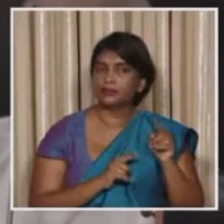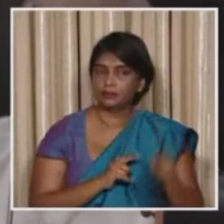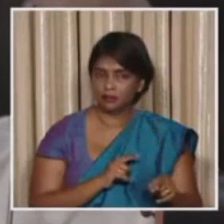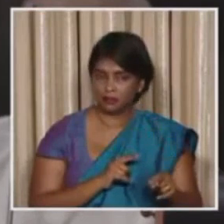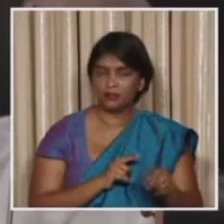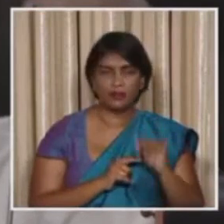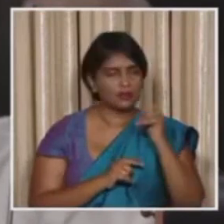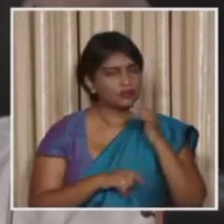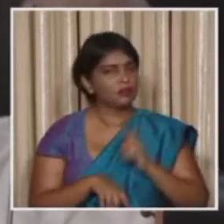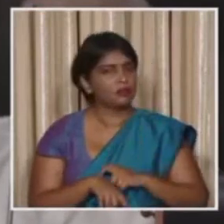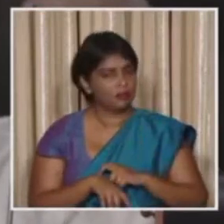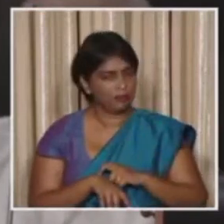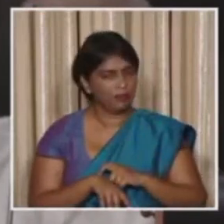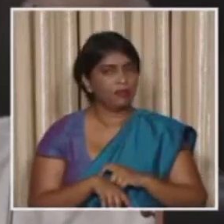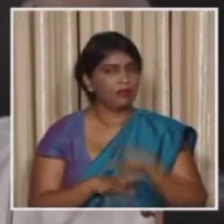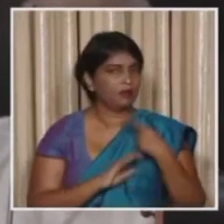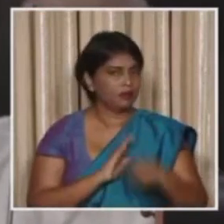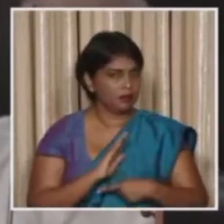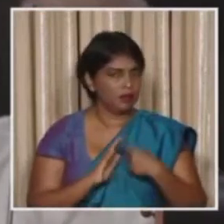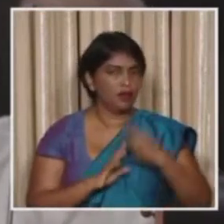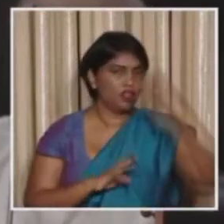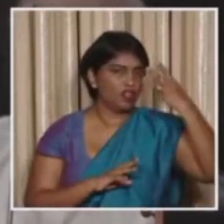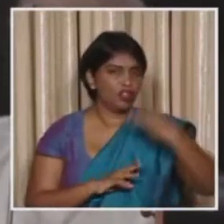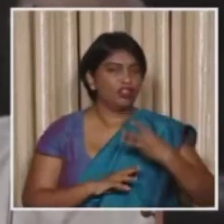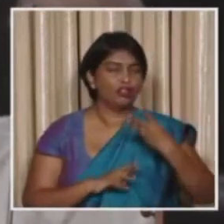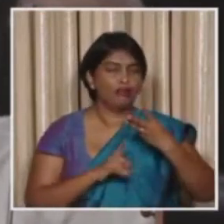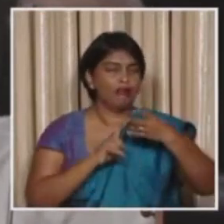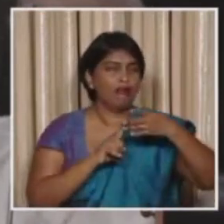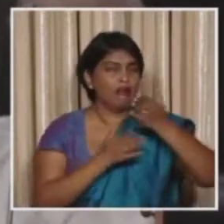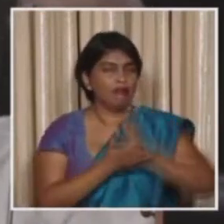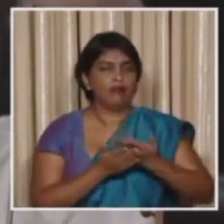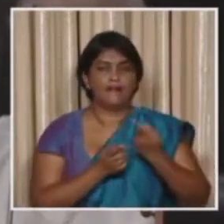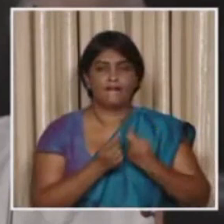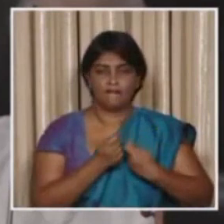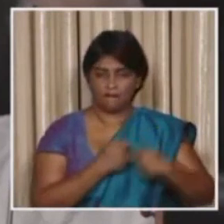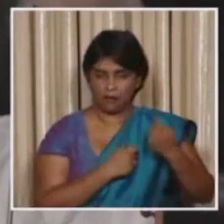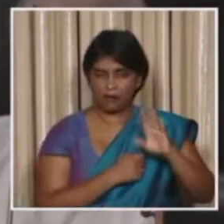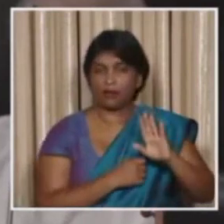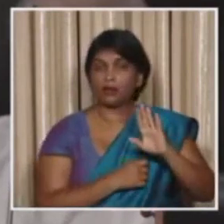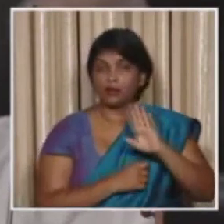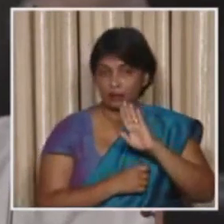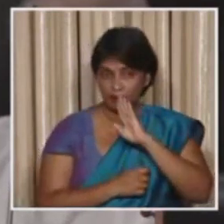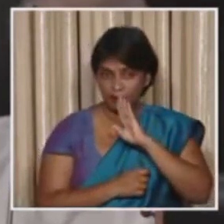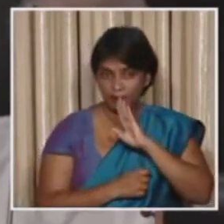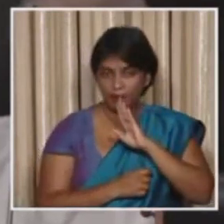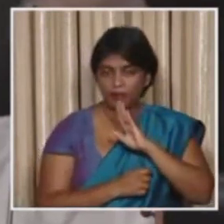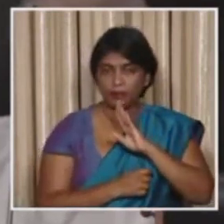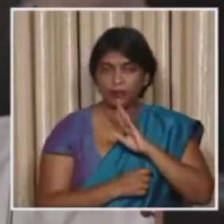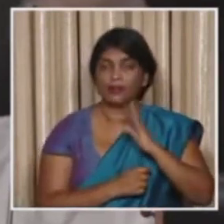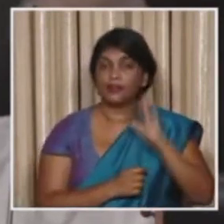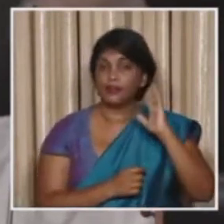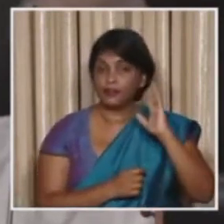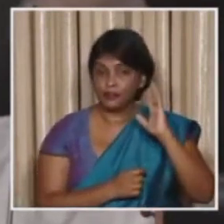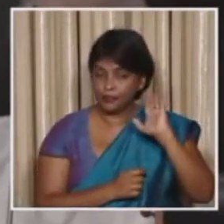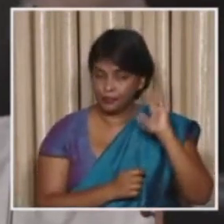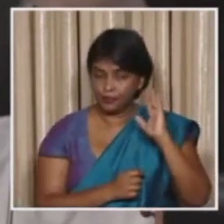the country to a third party will now constructively understand that no country can progress alone. that too especially in instance of